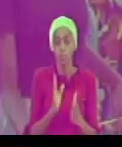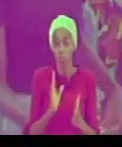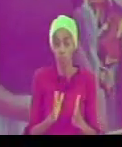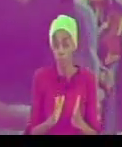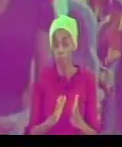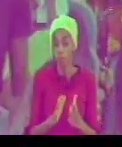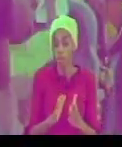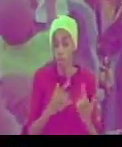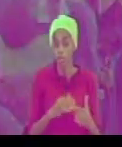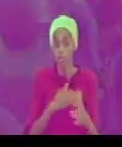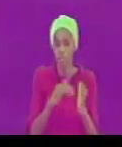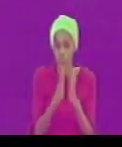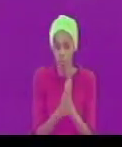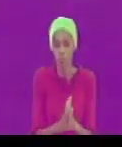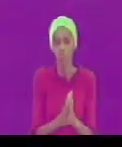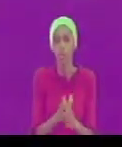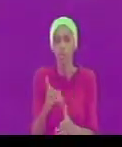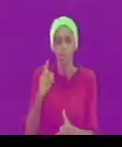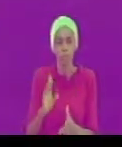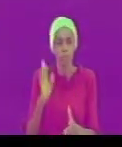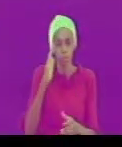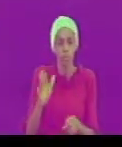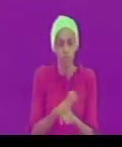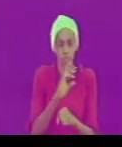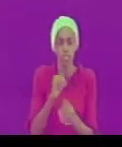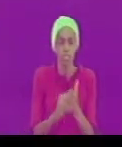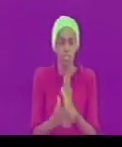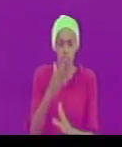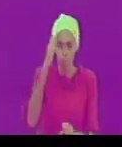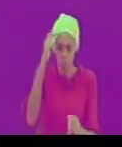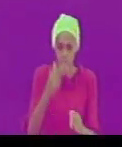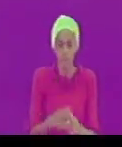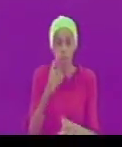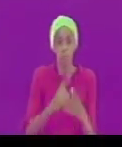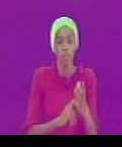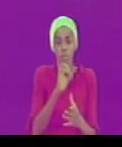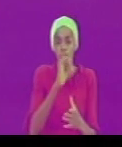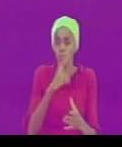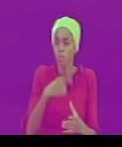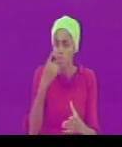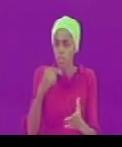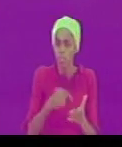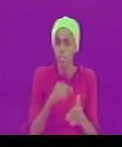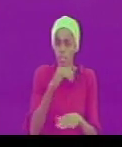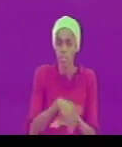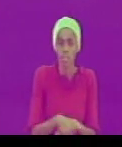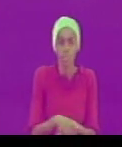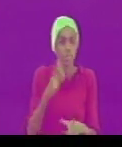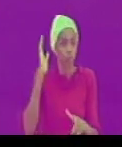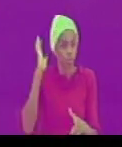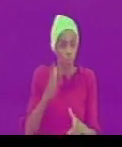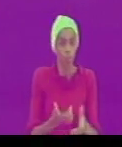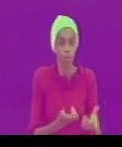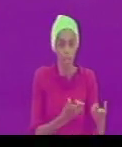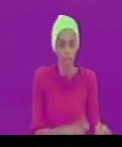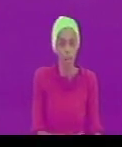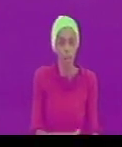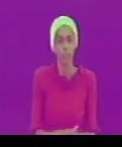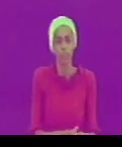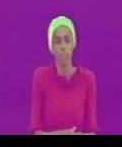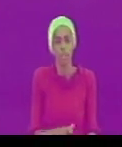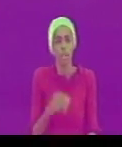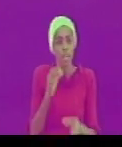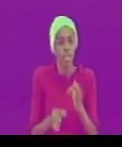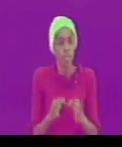tonight that is going to come to pass. If COVID continues in your country, I know you didn't pray this prayer very well. If a